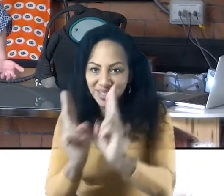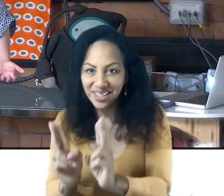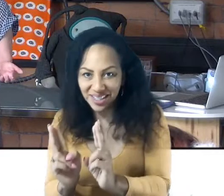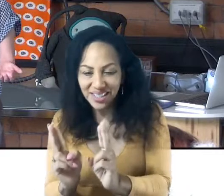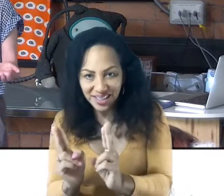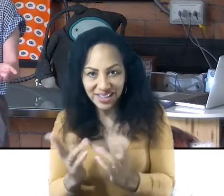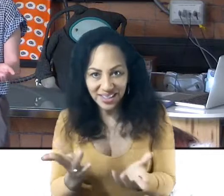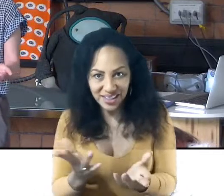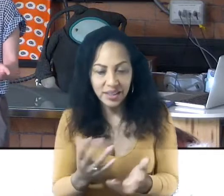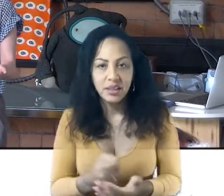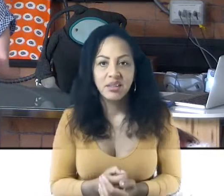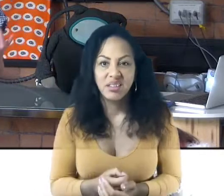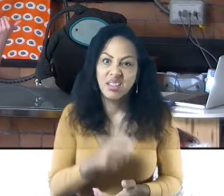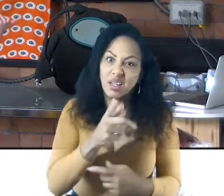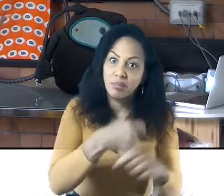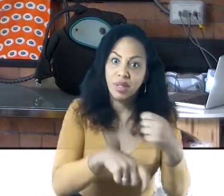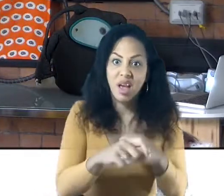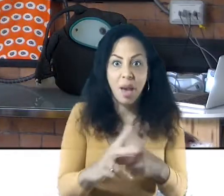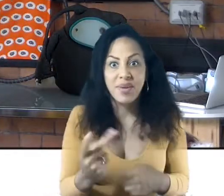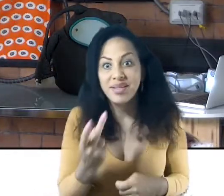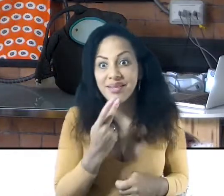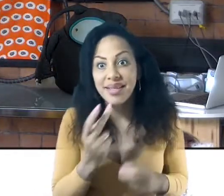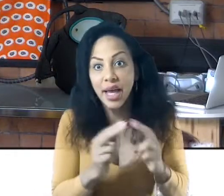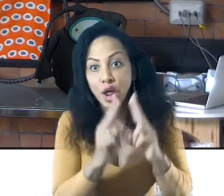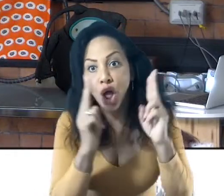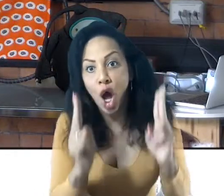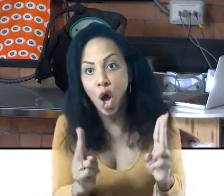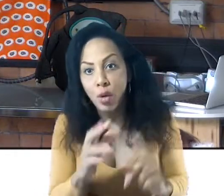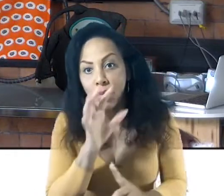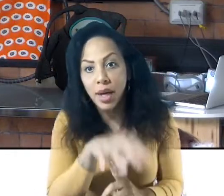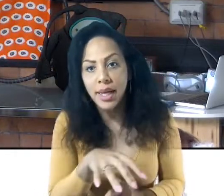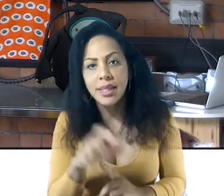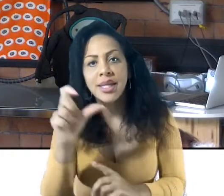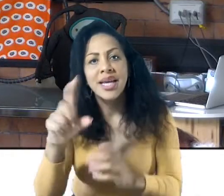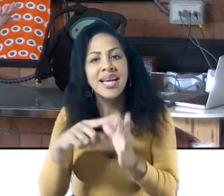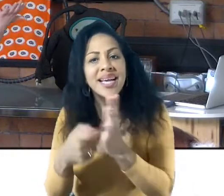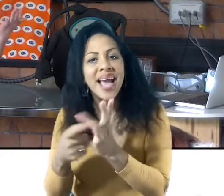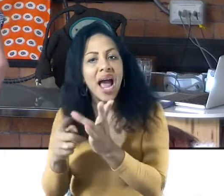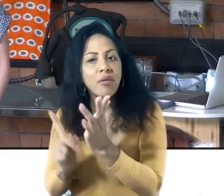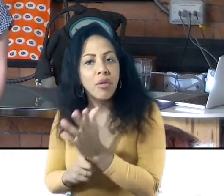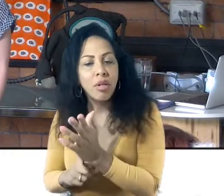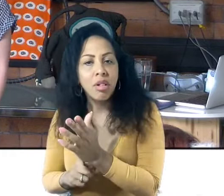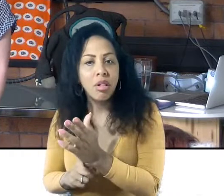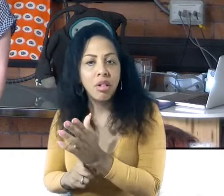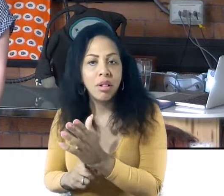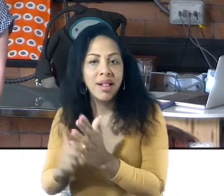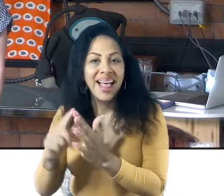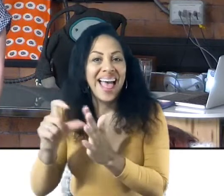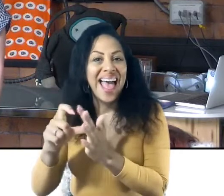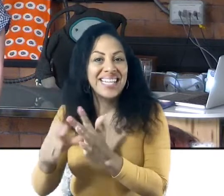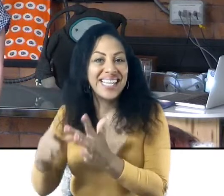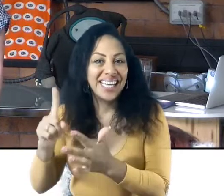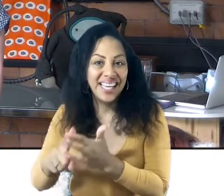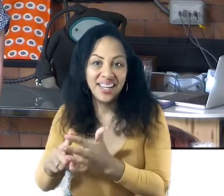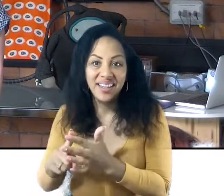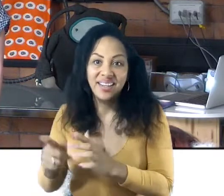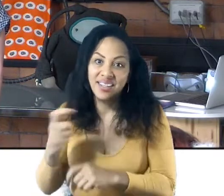for second homes for people. I mean, again, Carol Eddy and Dave, they were saying, Marazion, well, it's just becoming a millionaire's